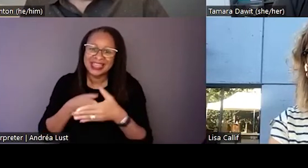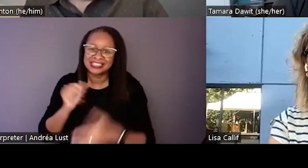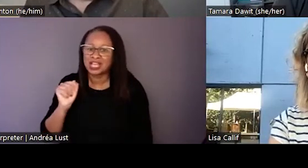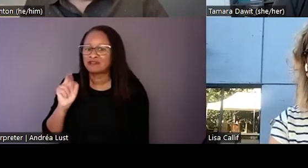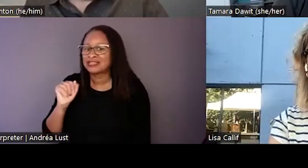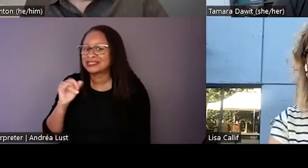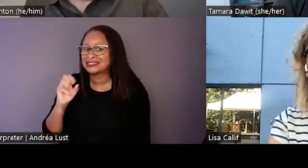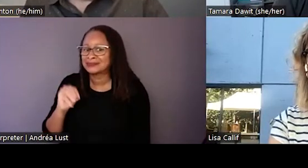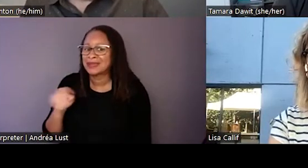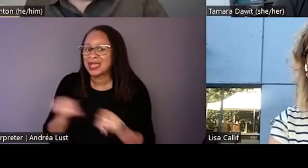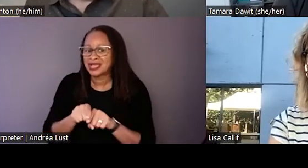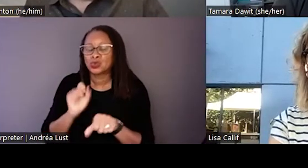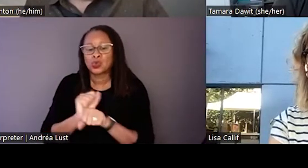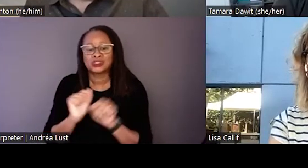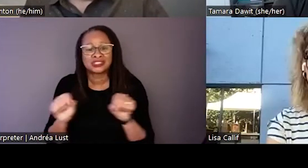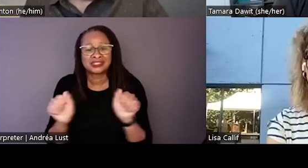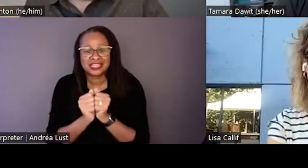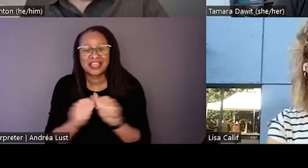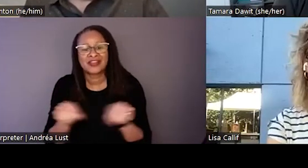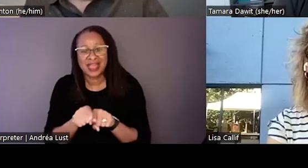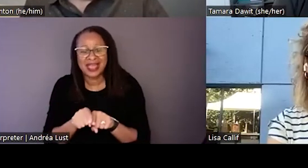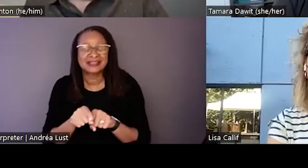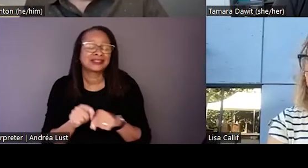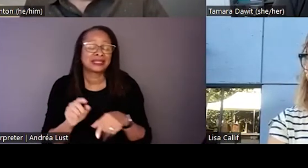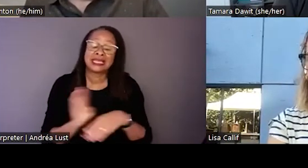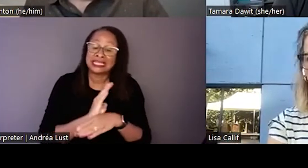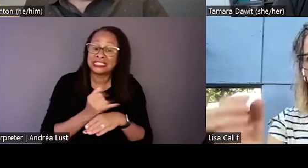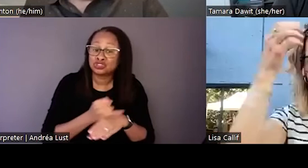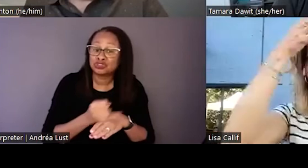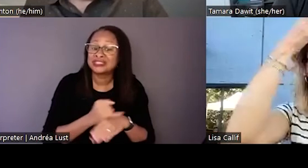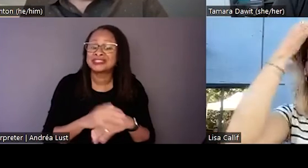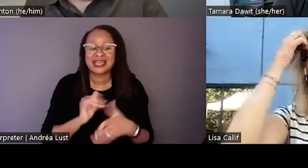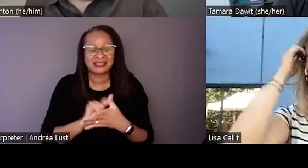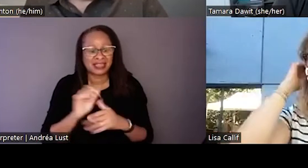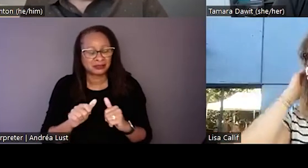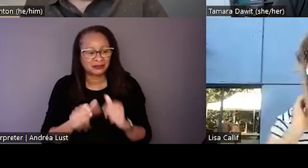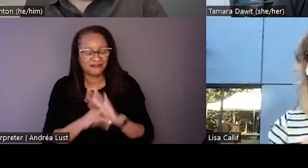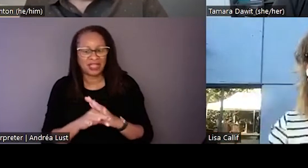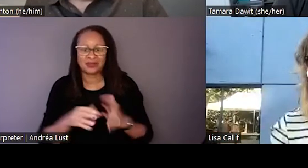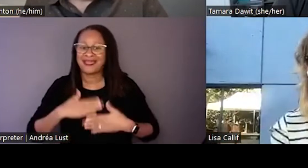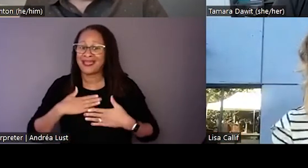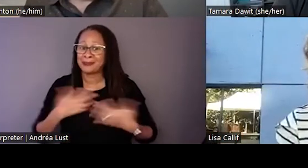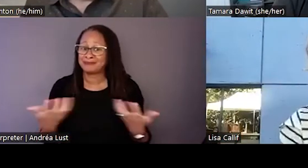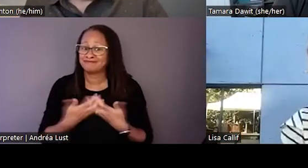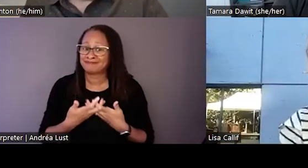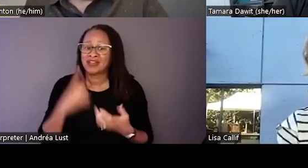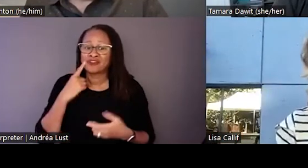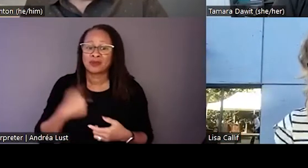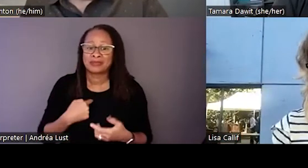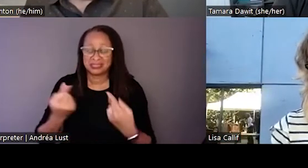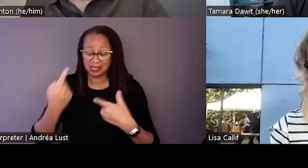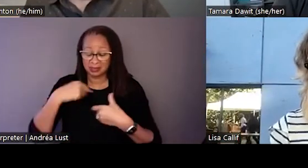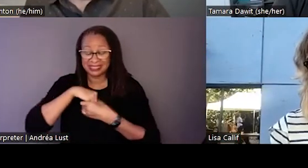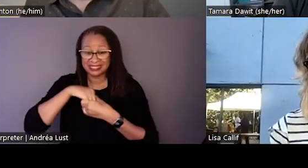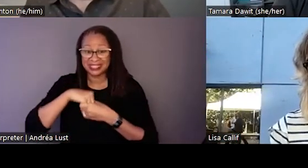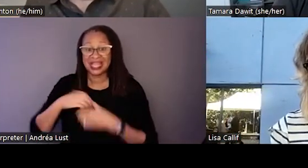work together as an industry and for funding institutions is what found sort of a happy marriage for me to be able to come internally within the